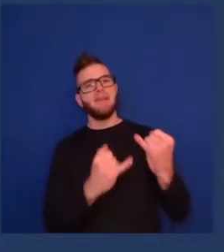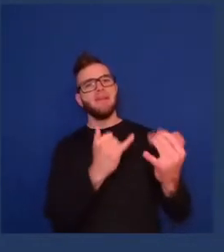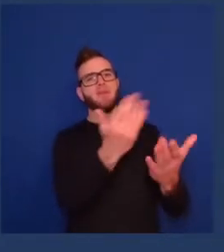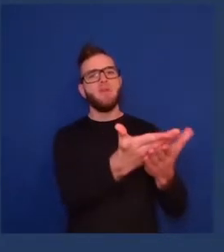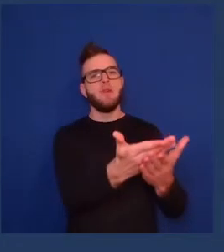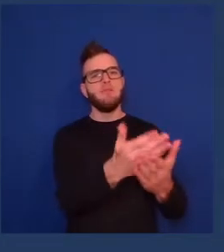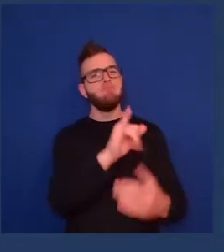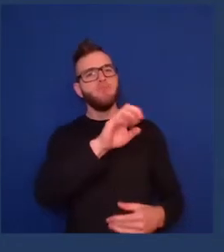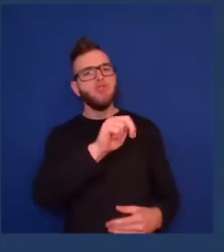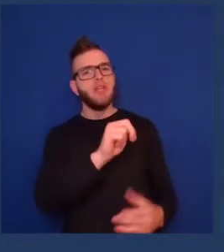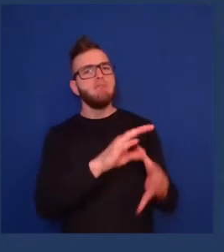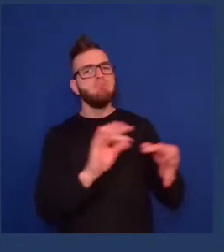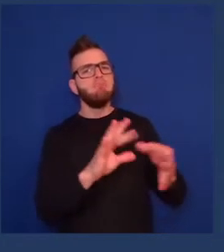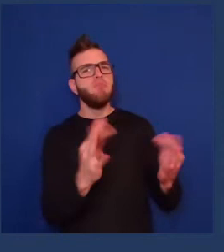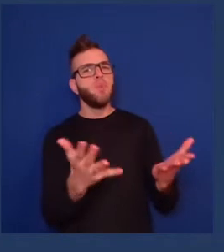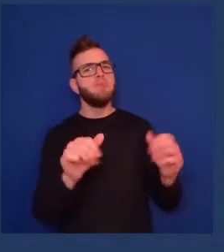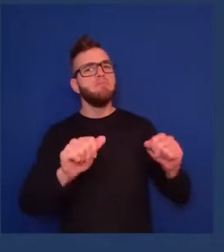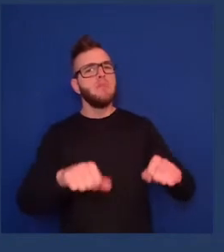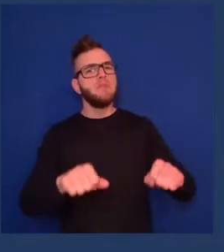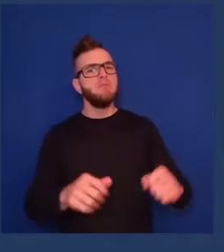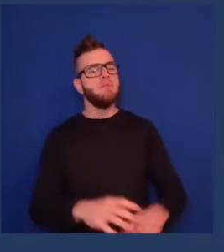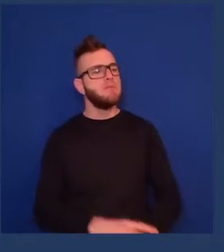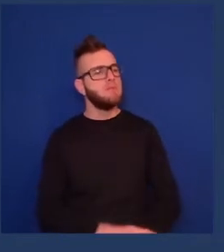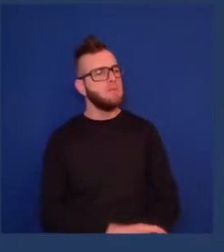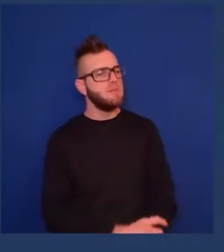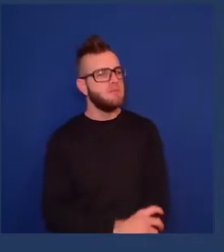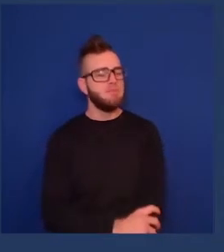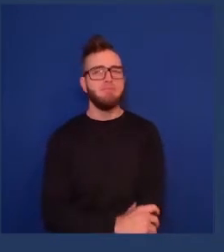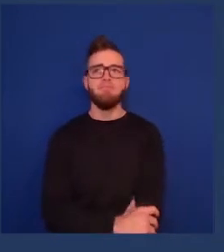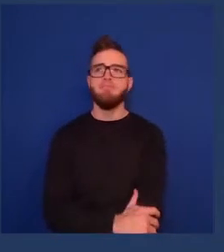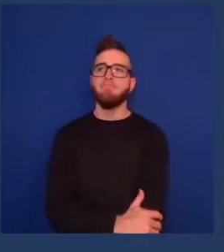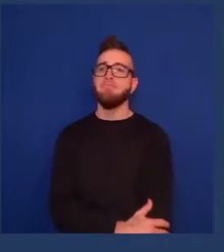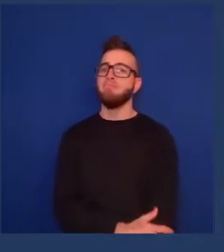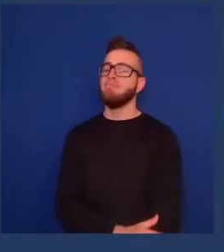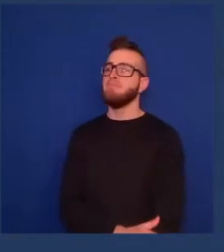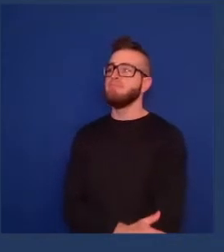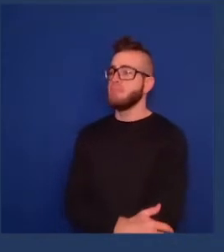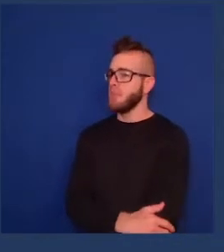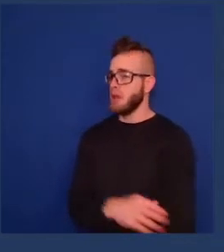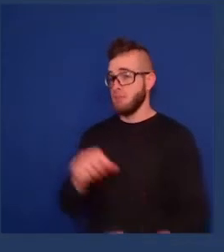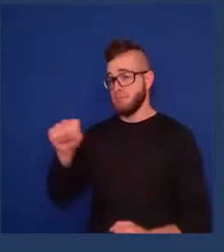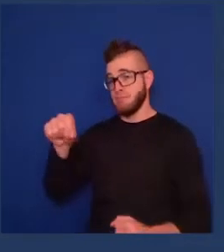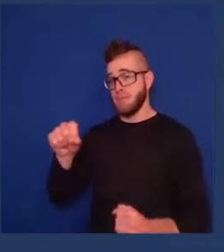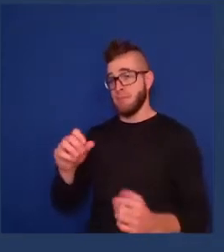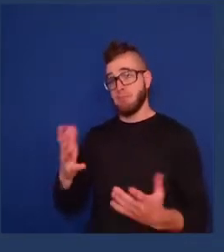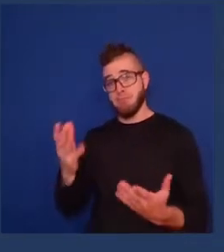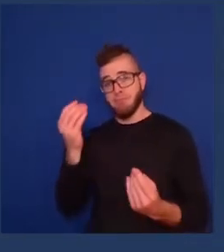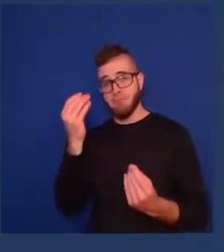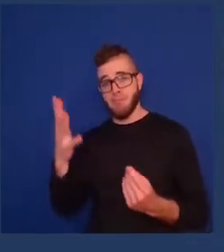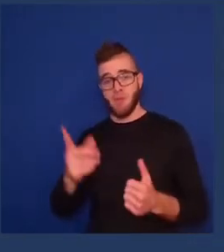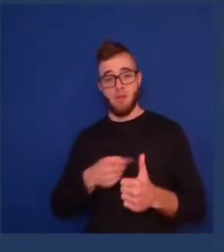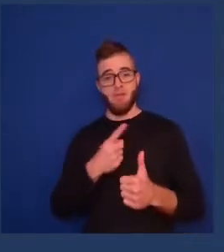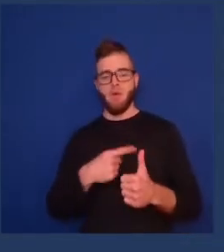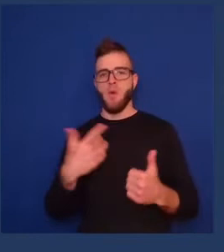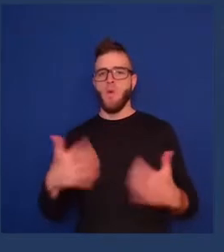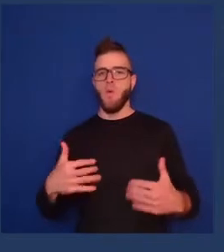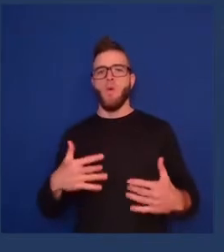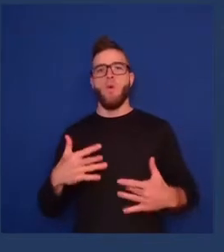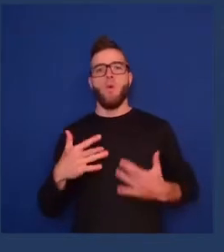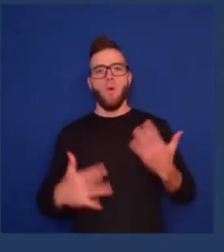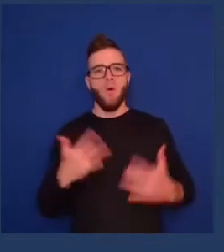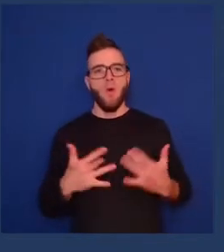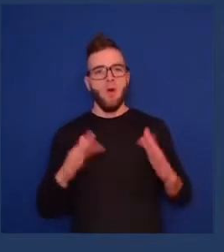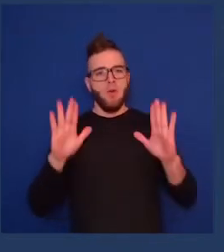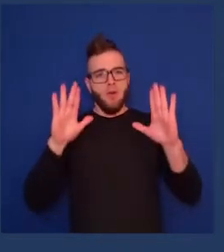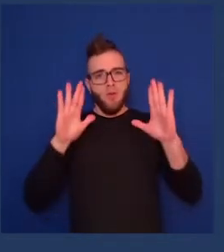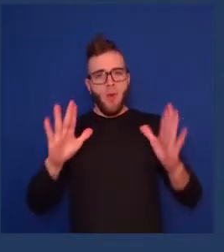10 years. What's the destination on this, Jen? What's possible? Yeah, first of all, I can't